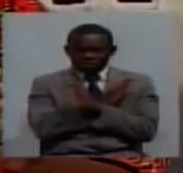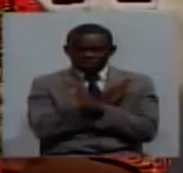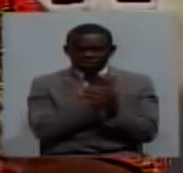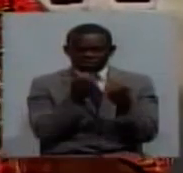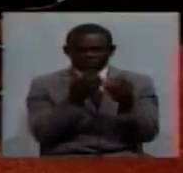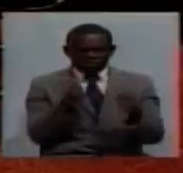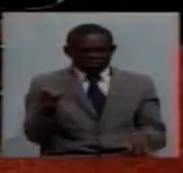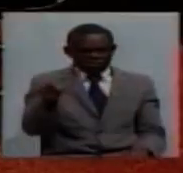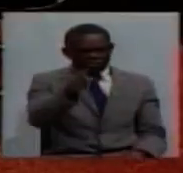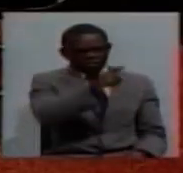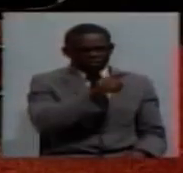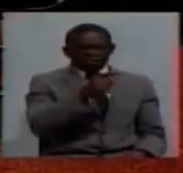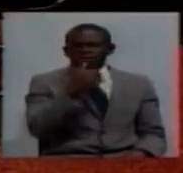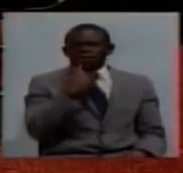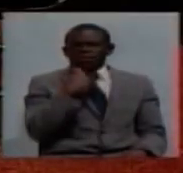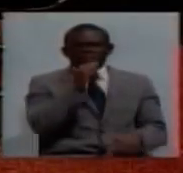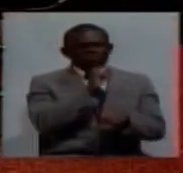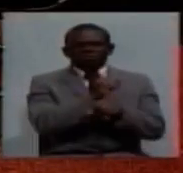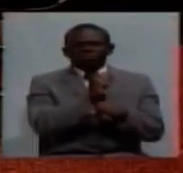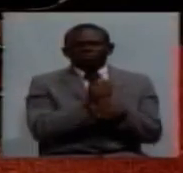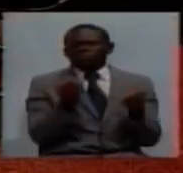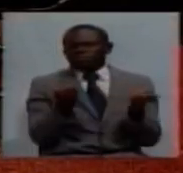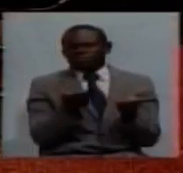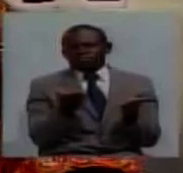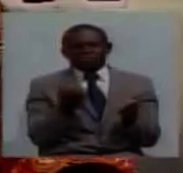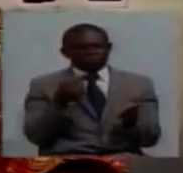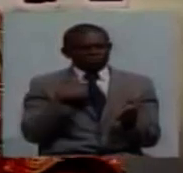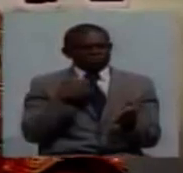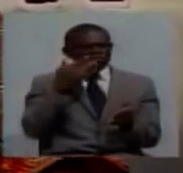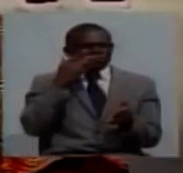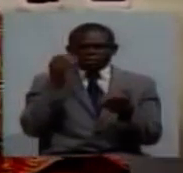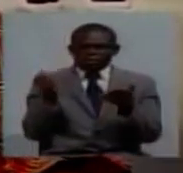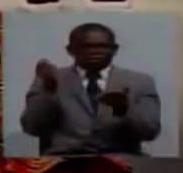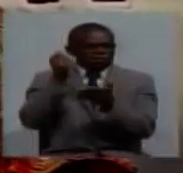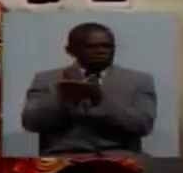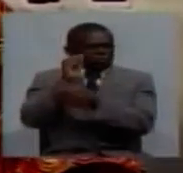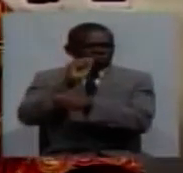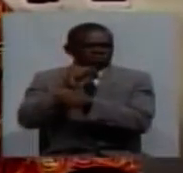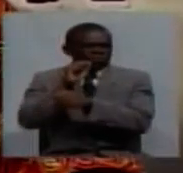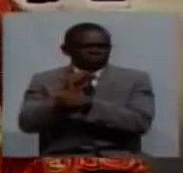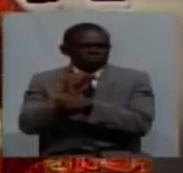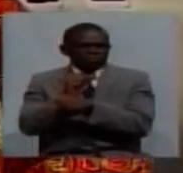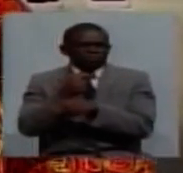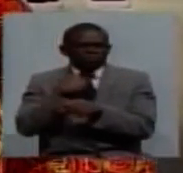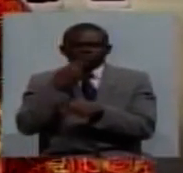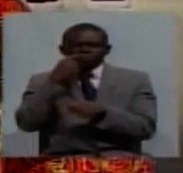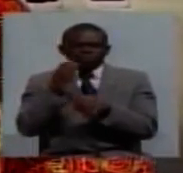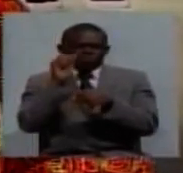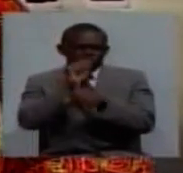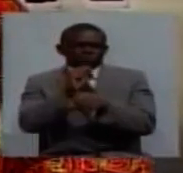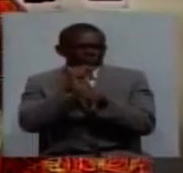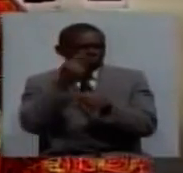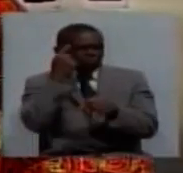job. And I have been privileged to do. How am I doing it? So if I achieve nothing other than that constant